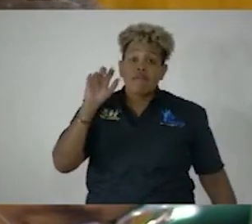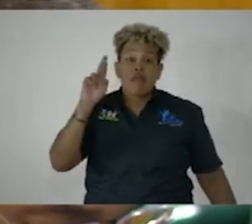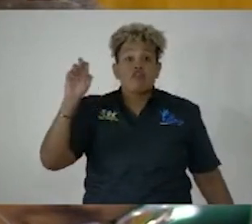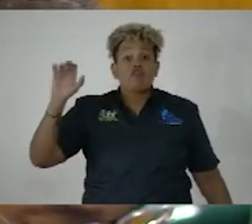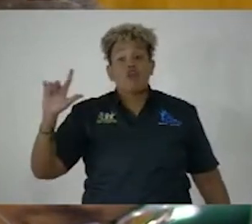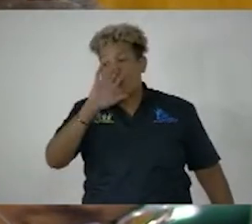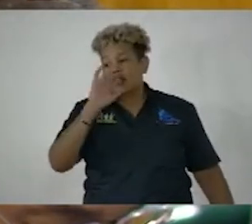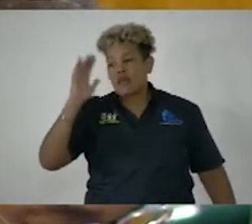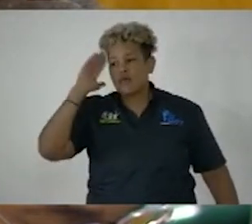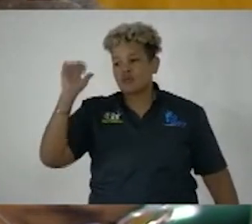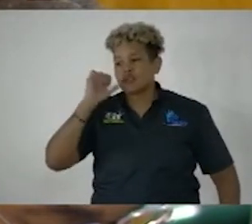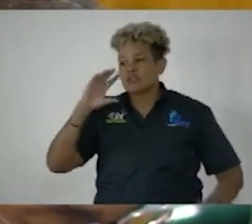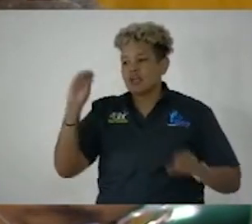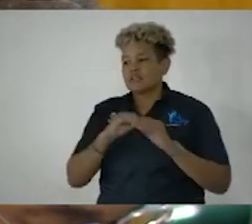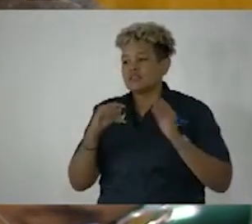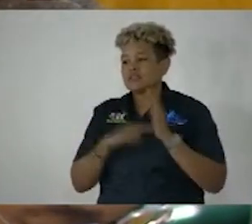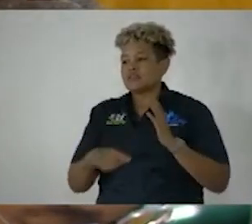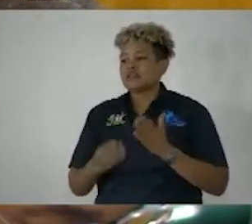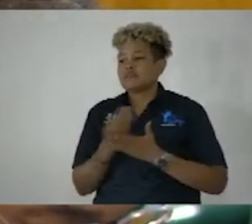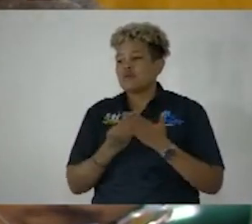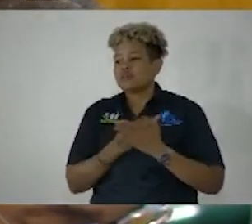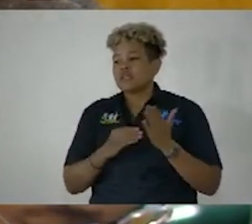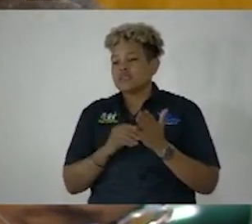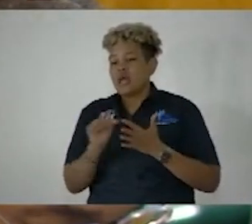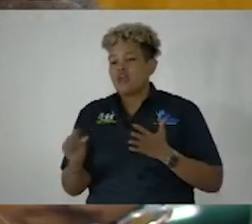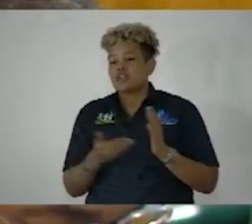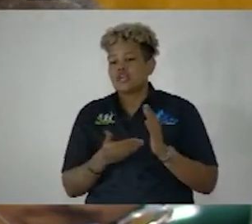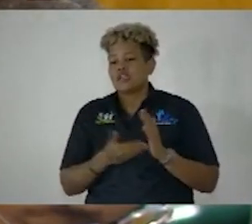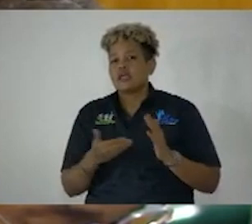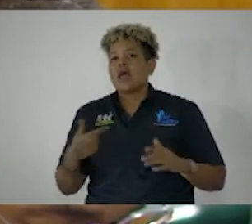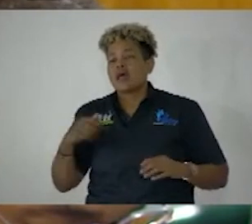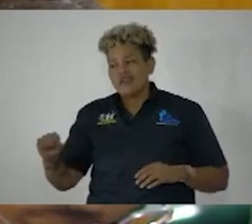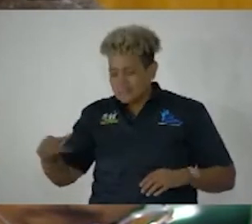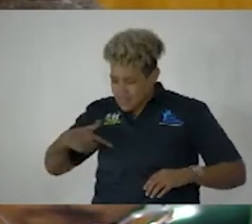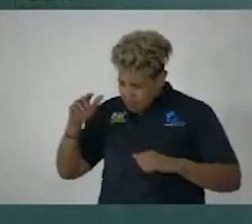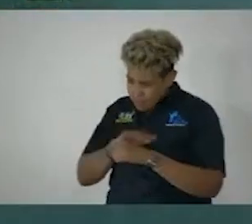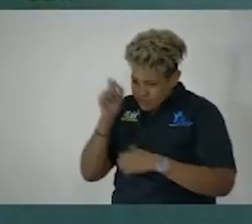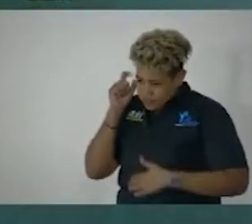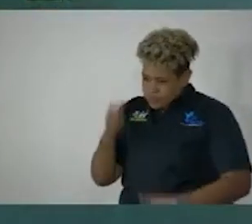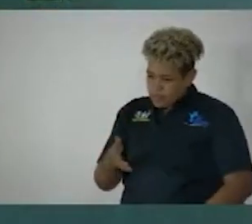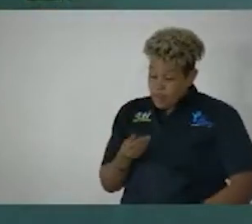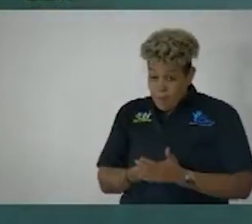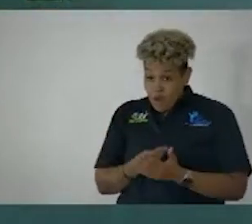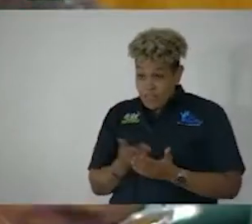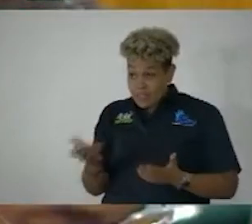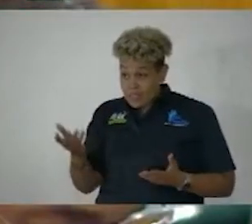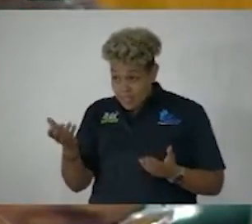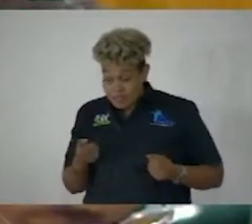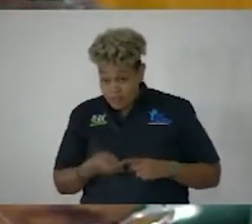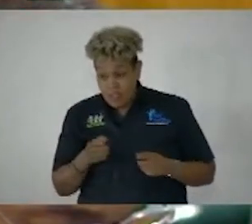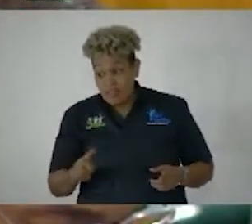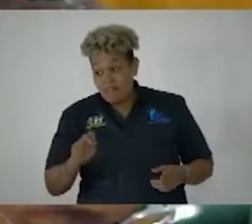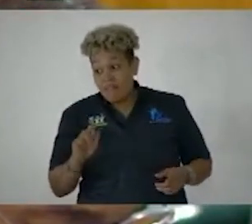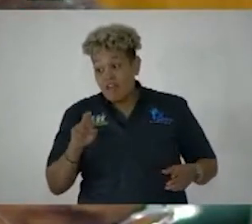Royal. That would not be in this allocation here. No, I fully understand that, the monies that would come from this for Vale